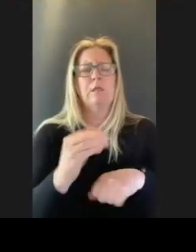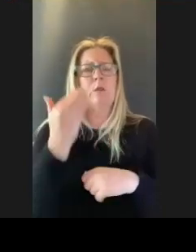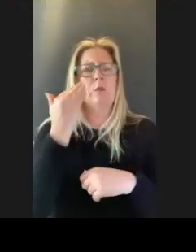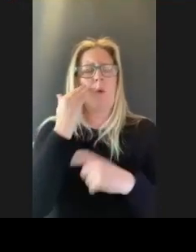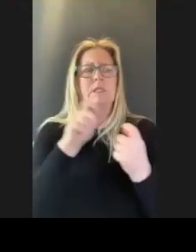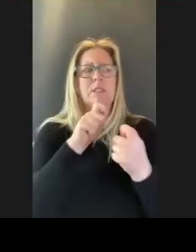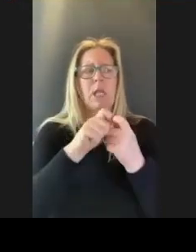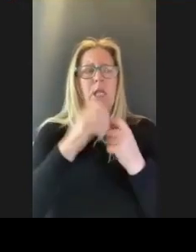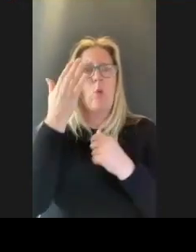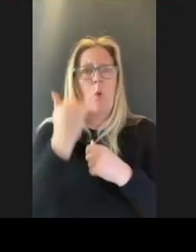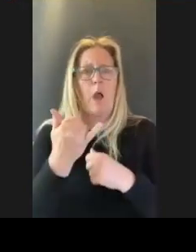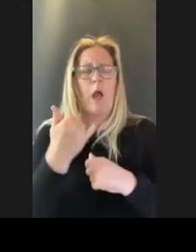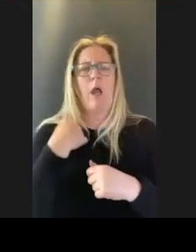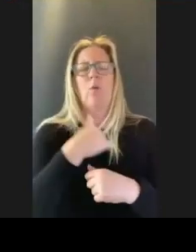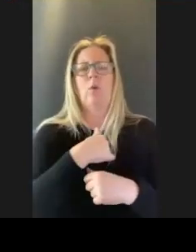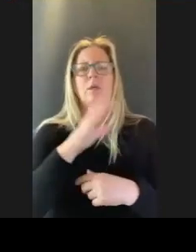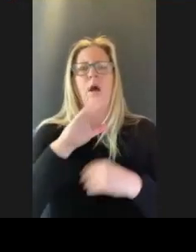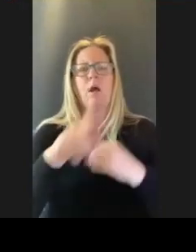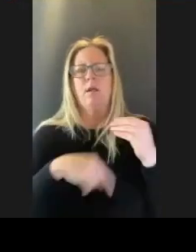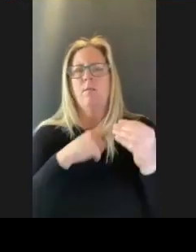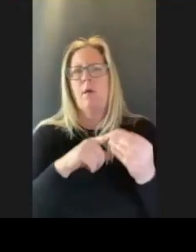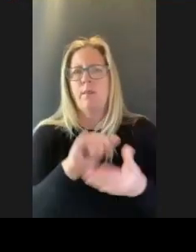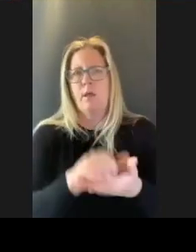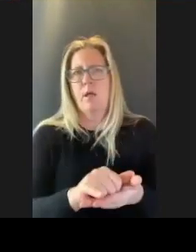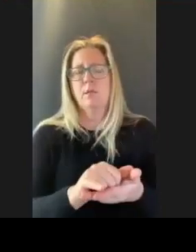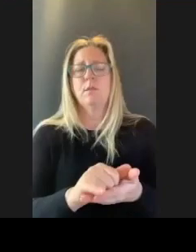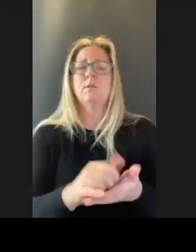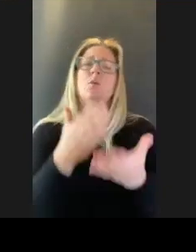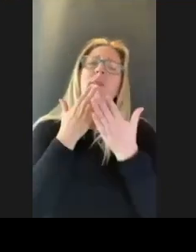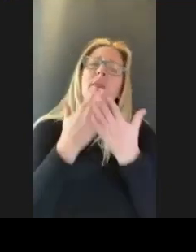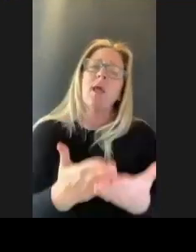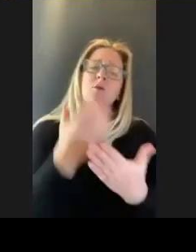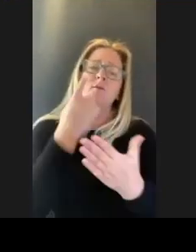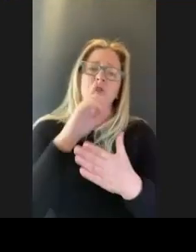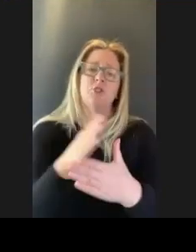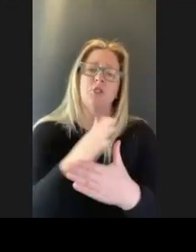we're talking about this. So thank you for sharing that.